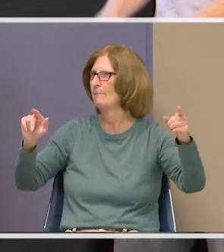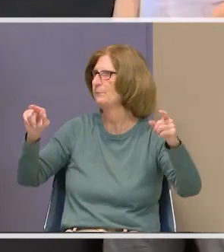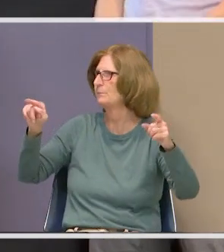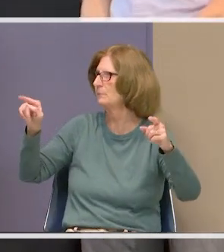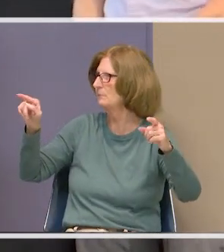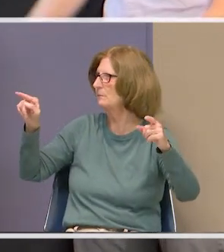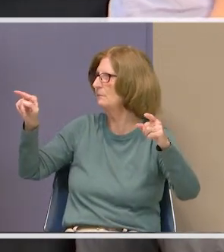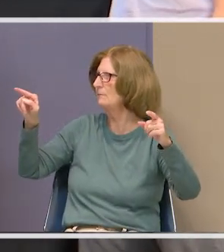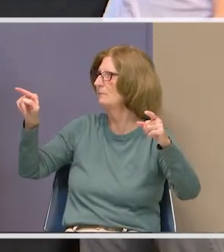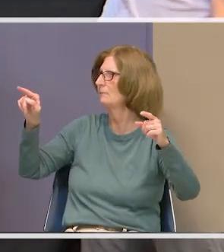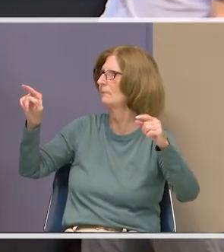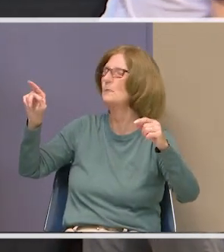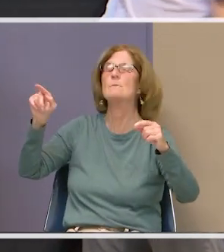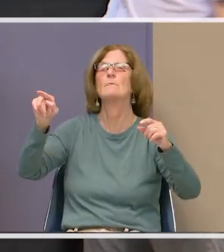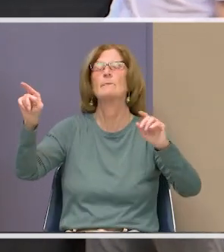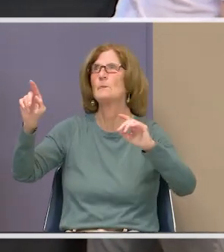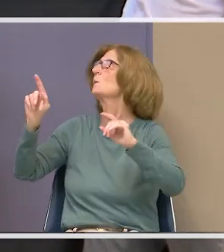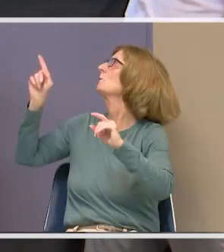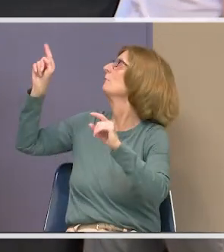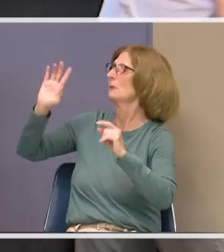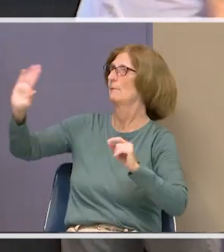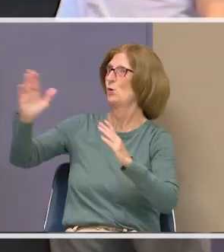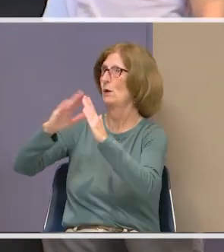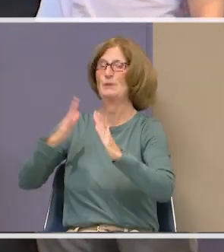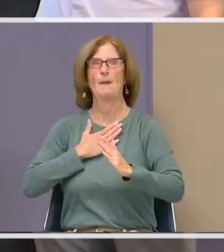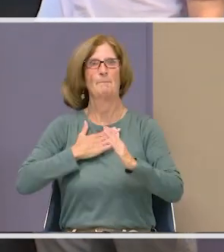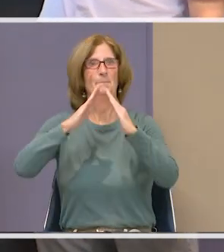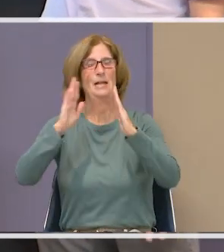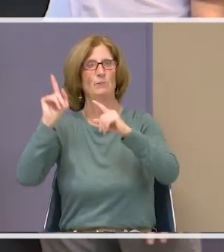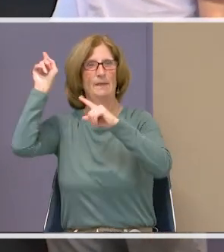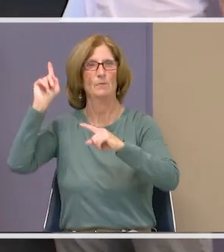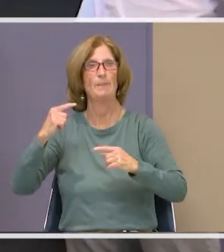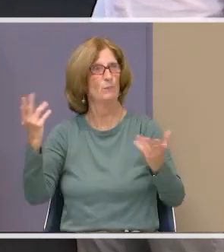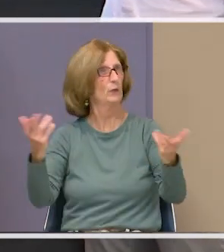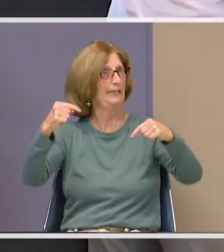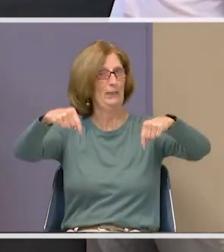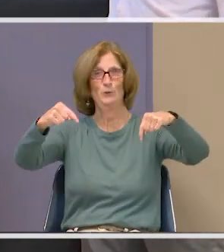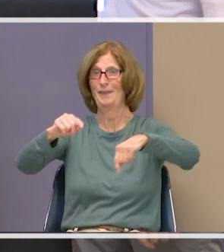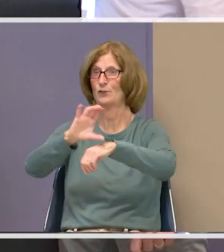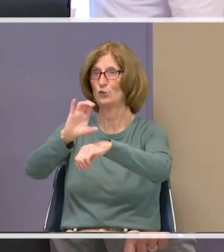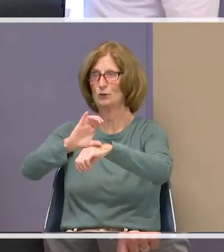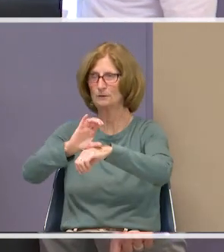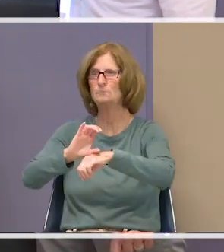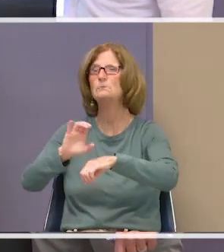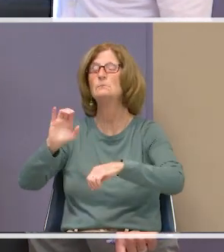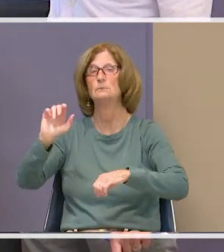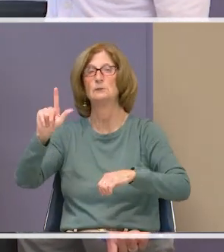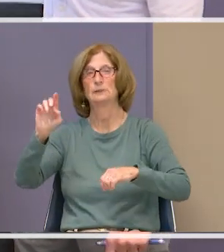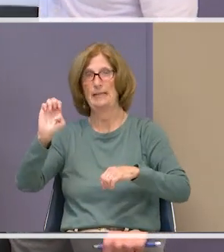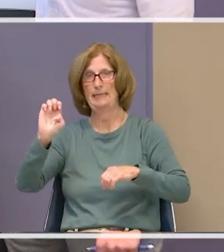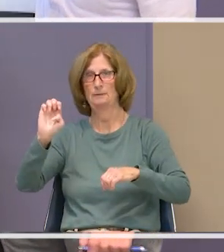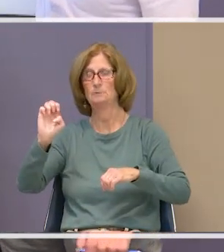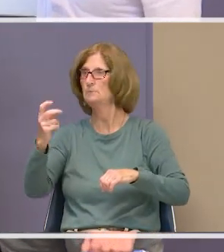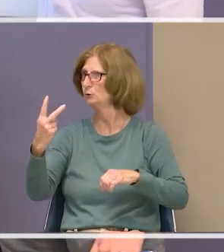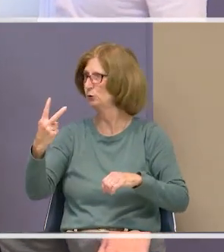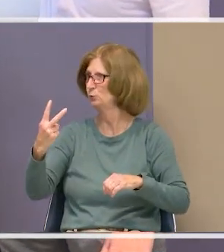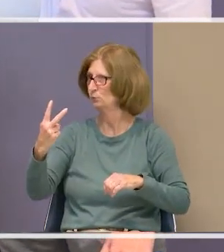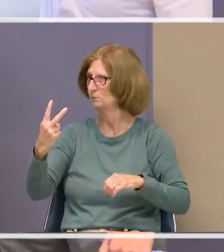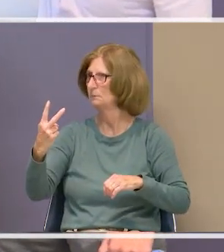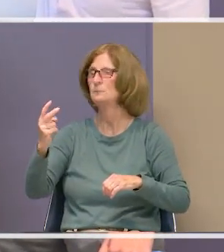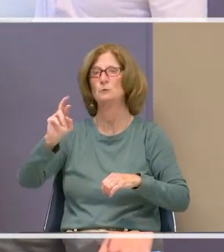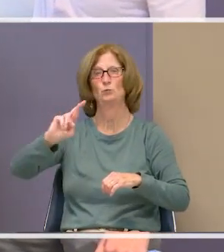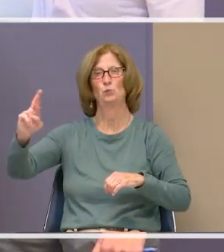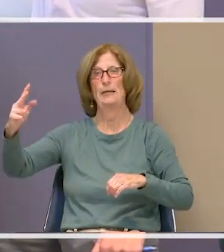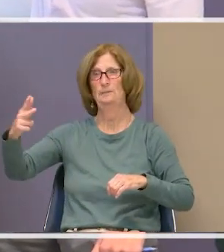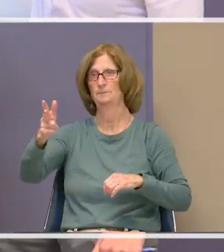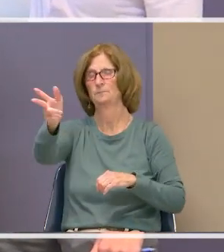needle is up there. All right, so your house is up here. Yeah, that's me. We're up here at the church. Yeah. This lane right here today has 2 lanes. It has a right turn